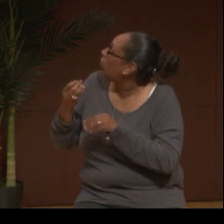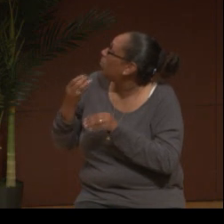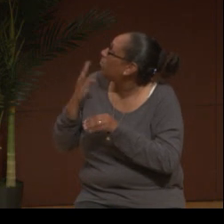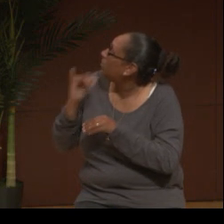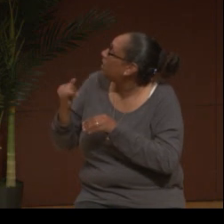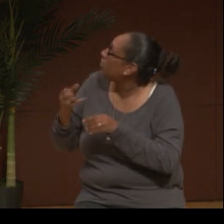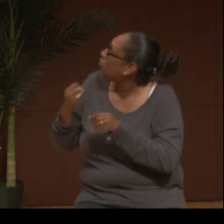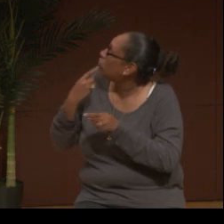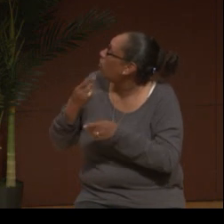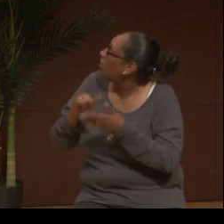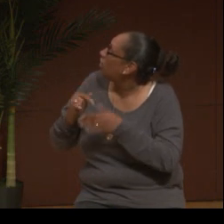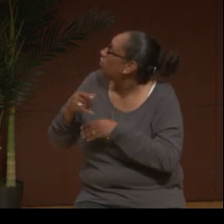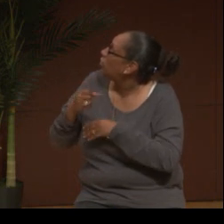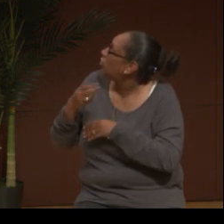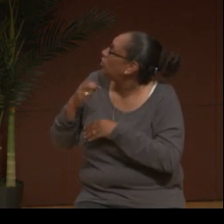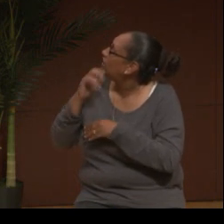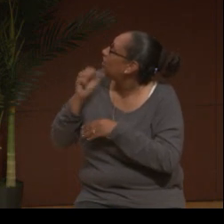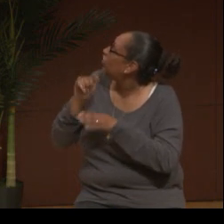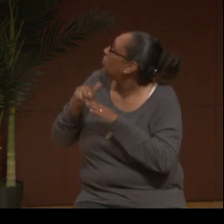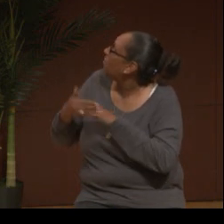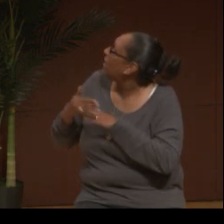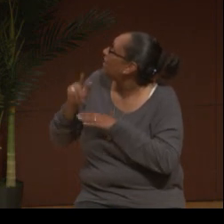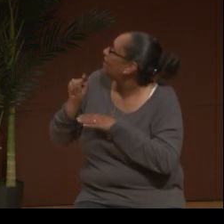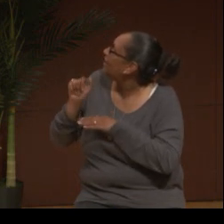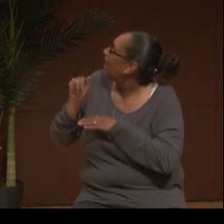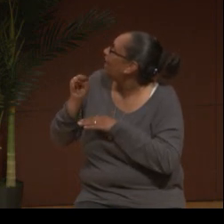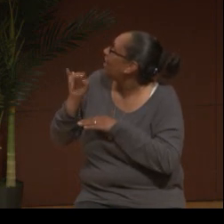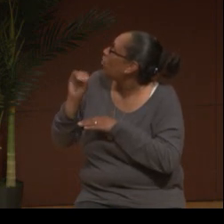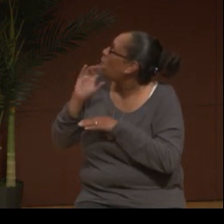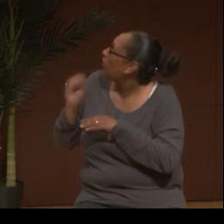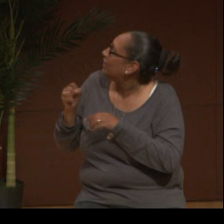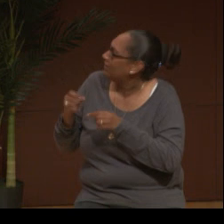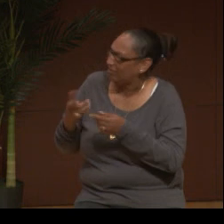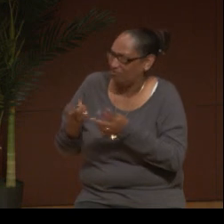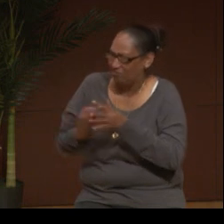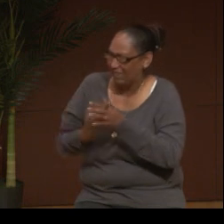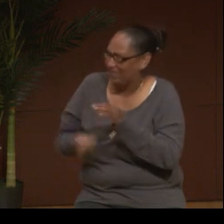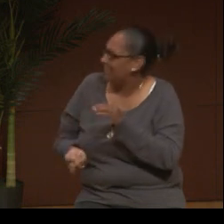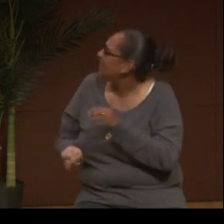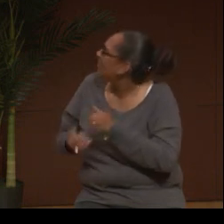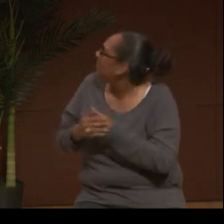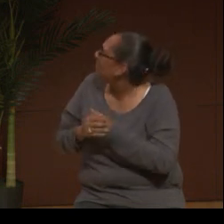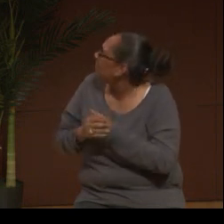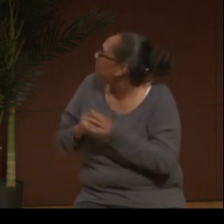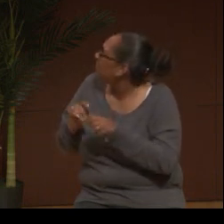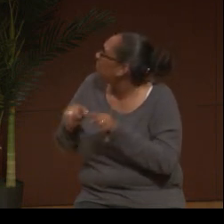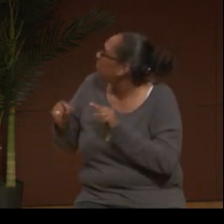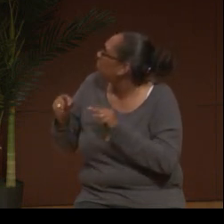themselves Taíno girls. Okay? So I saw this and it moved me.